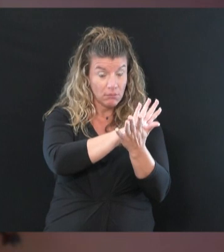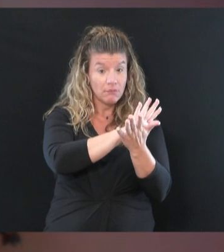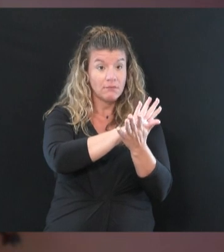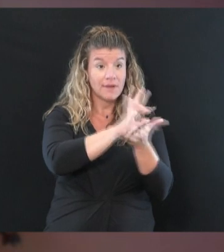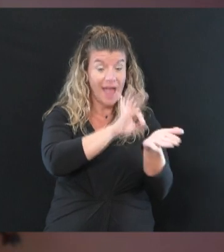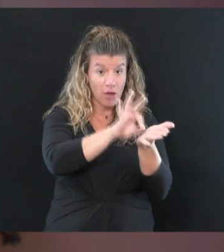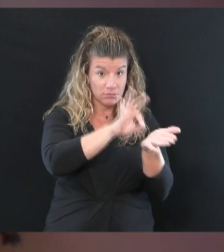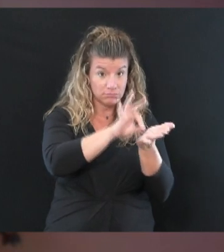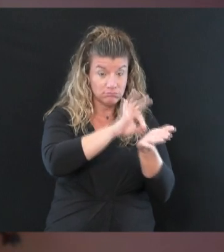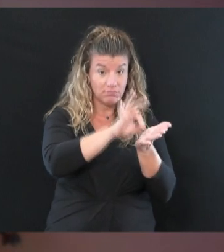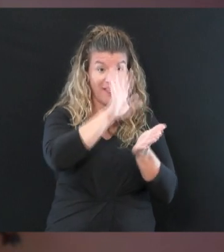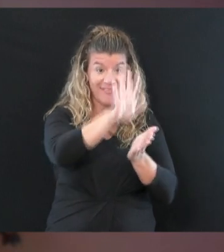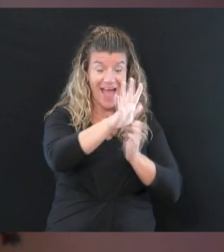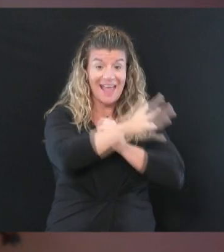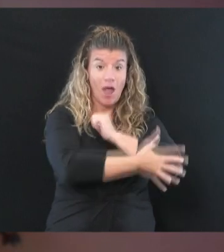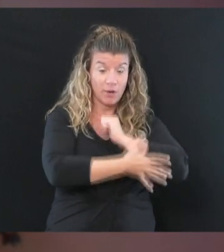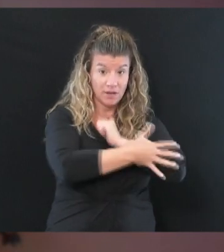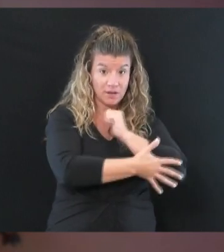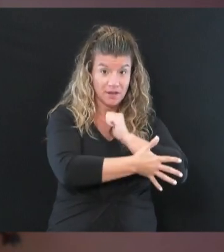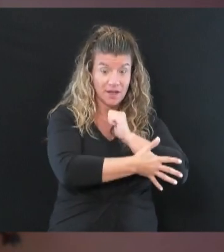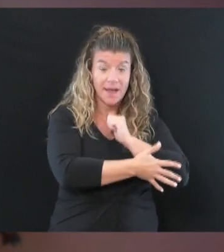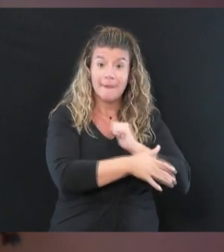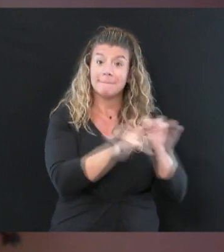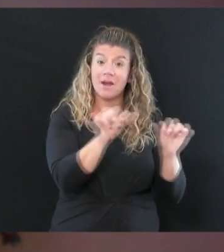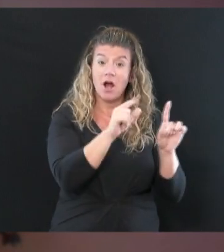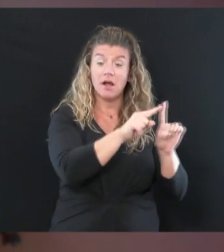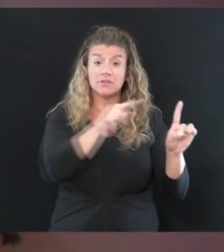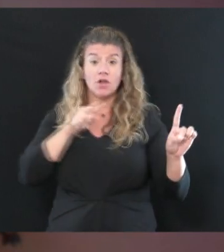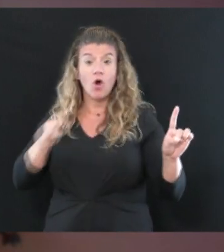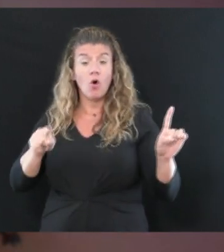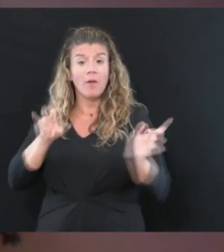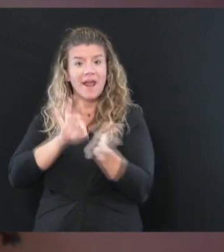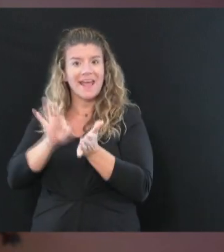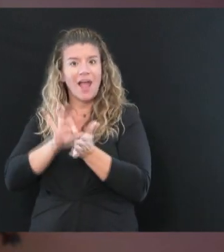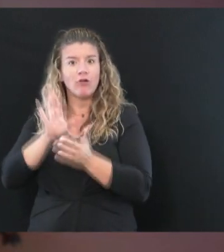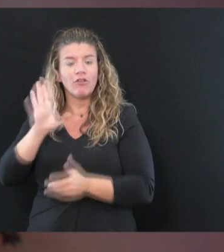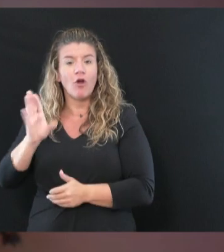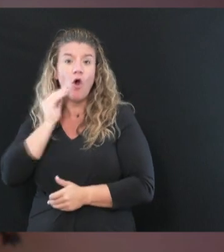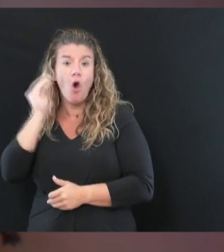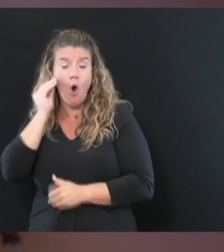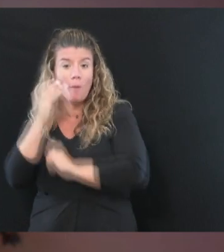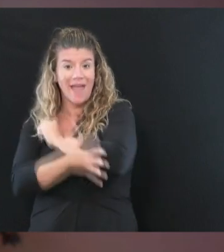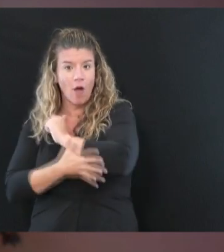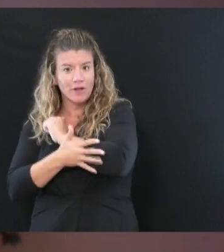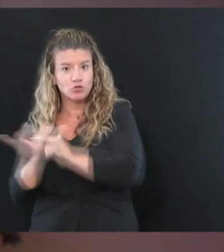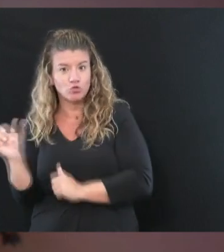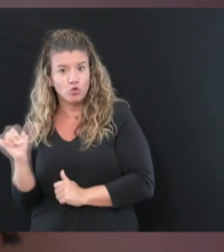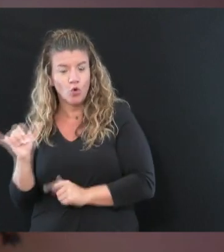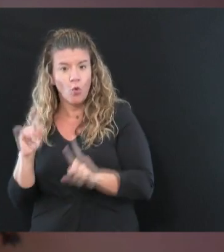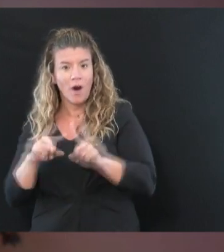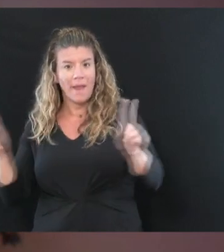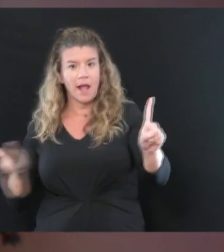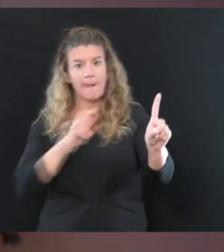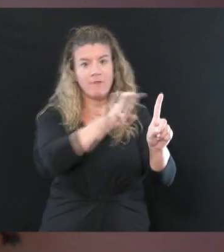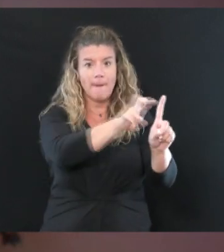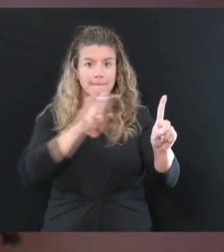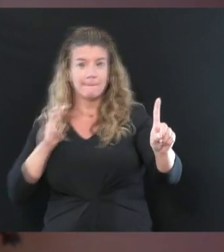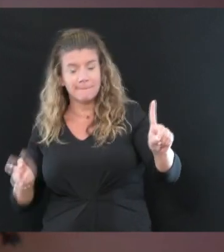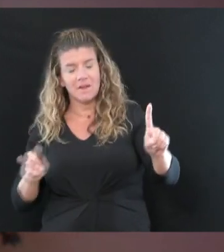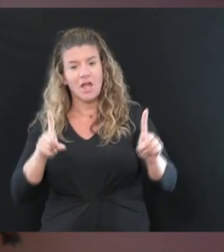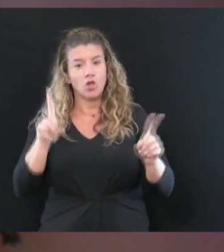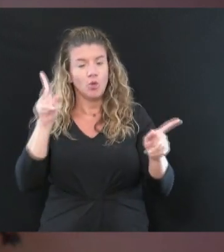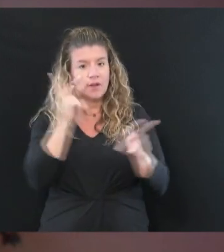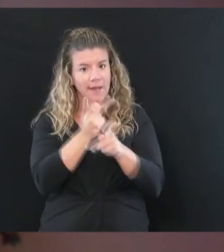county of origin, but you'd also reflect them back to their home counties where they come from, and you would keep a